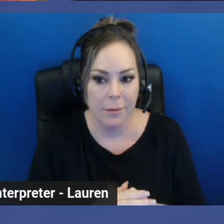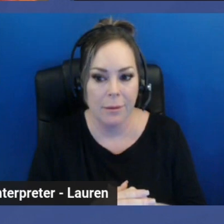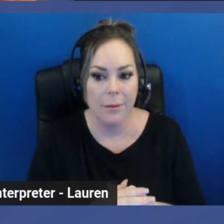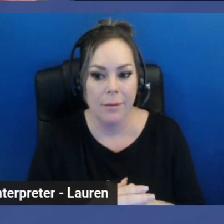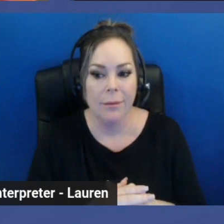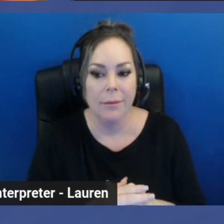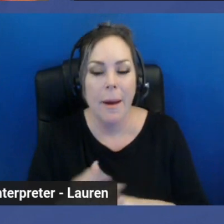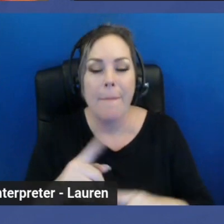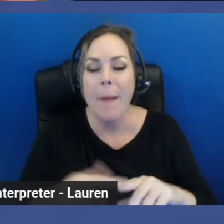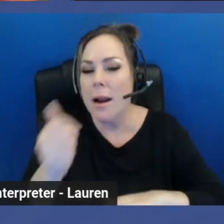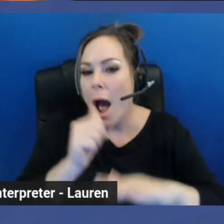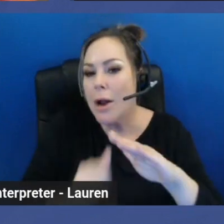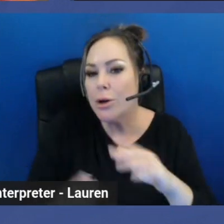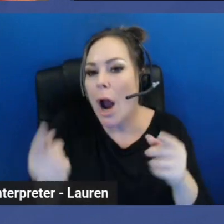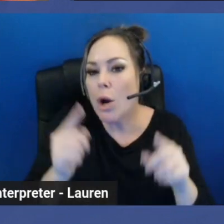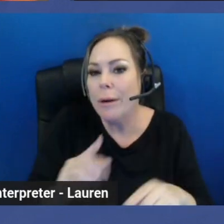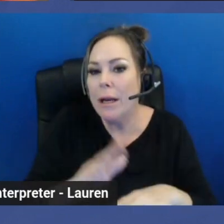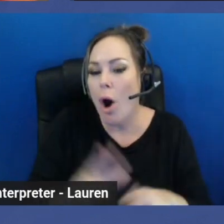agreed upon